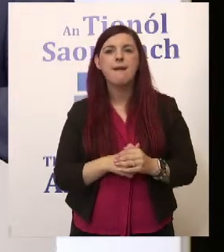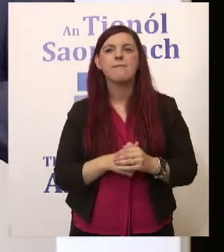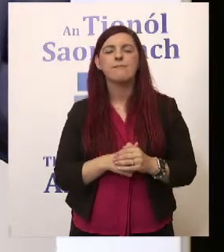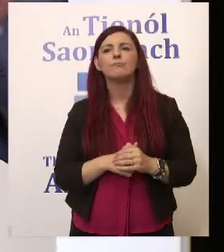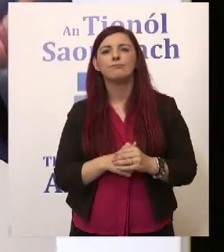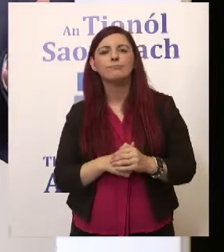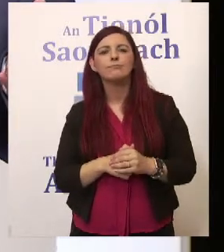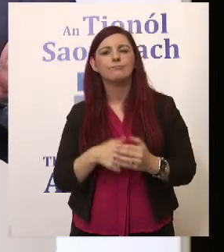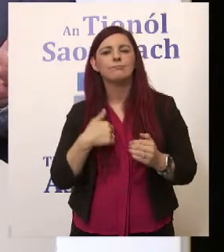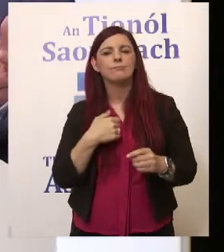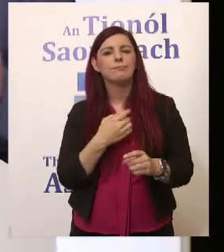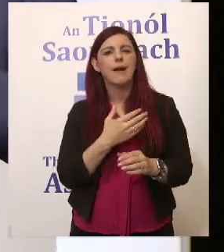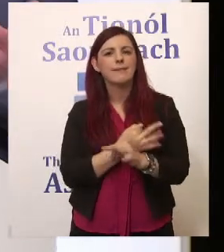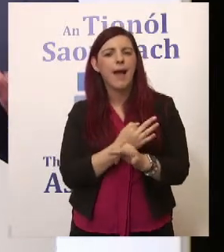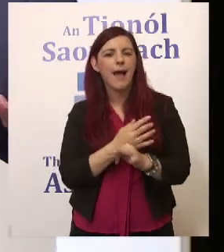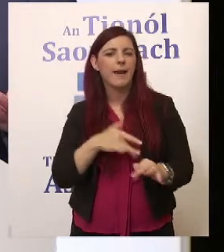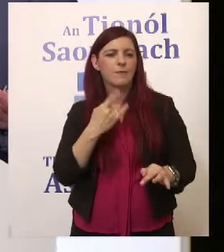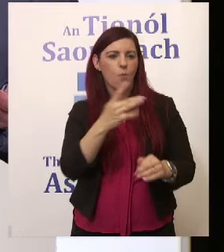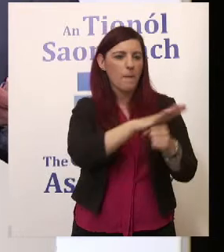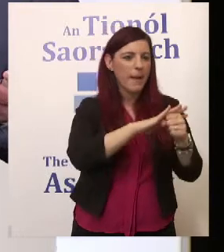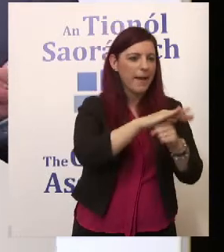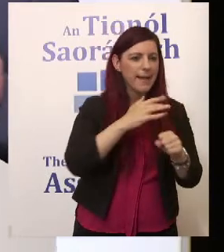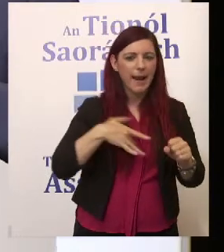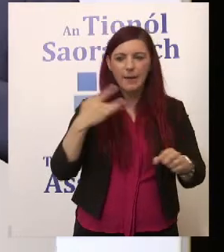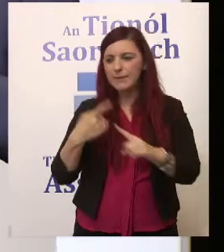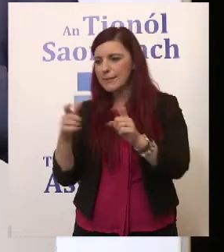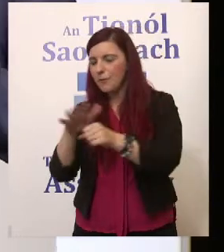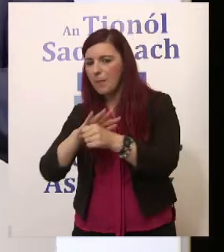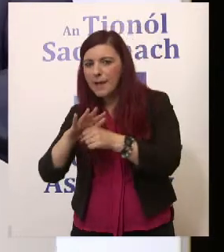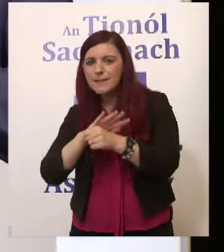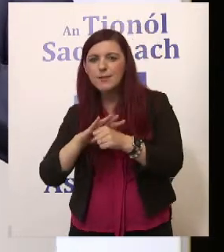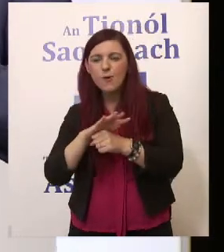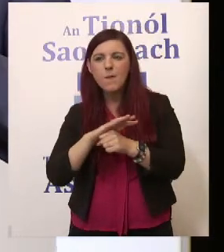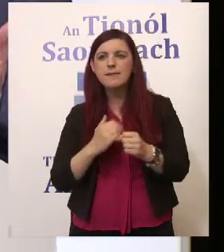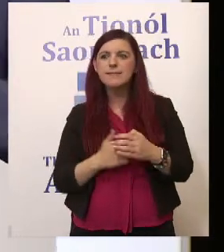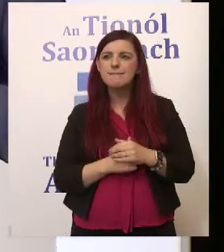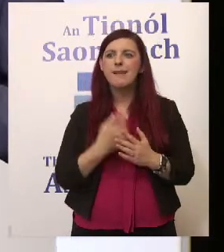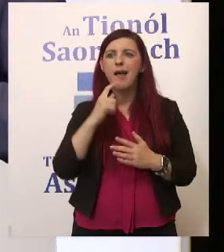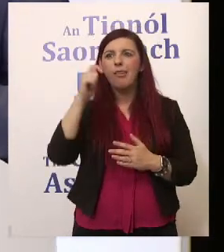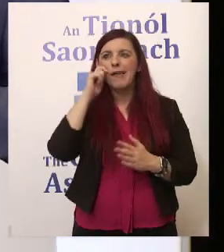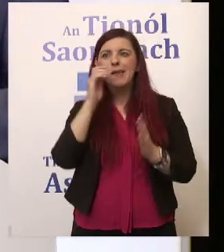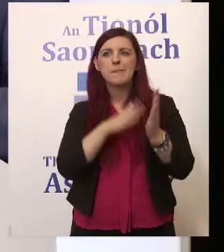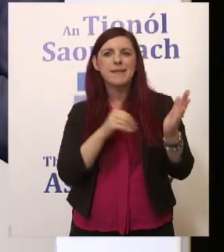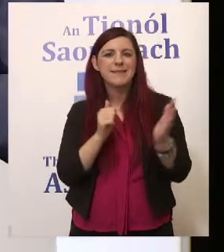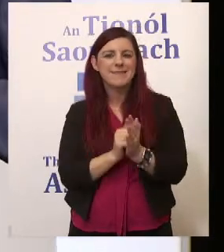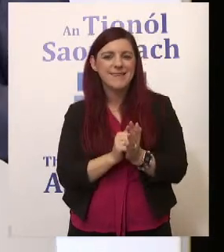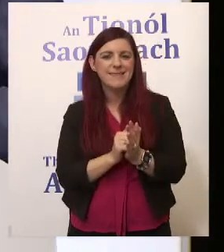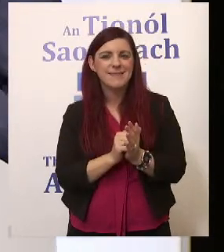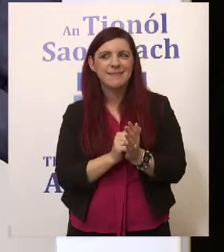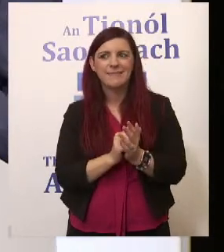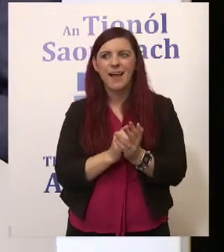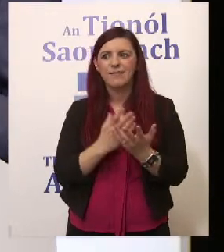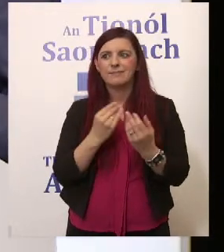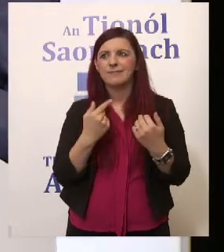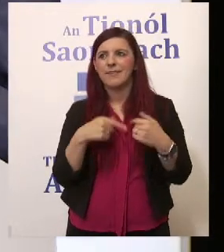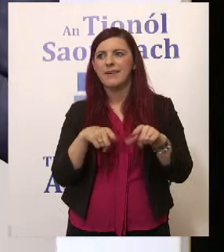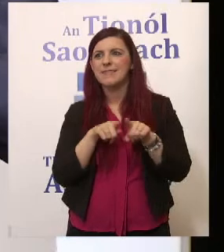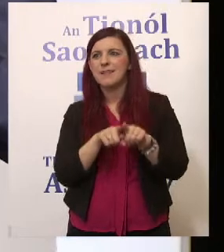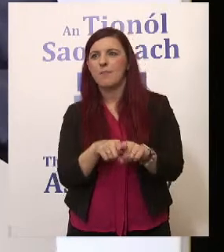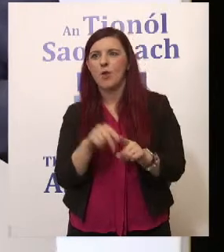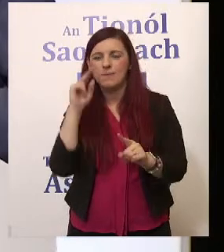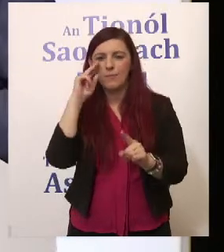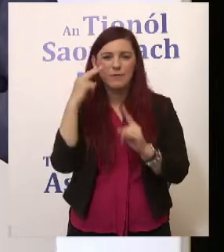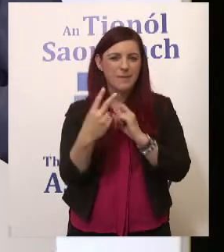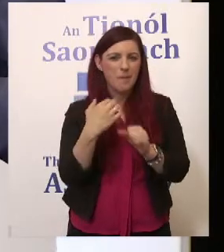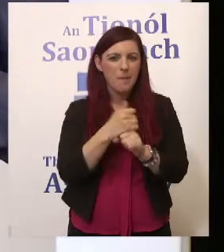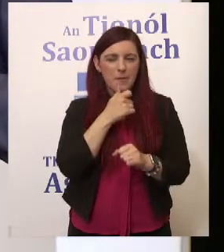but, you know, my dad lives in one place, I live in somewhere else. So, you know, I think businesses also have a similar perspective about Dublin. You don't set